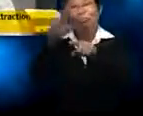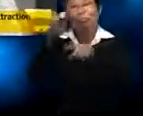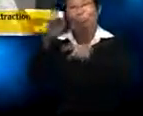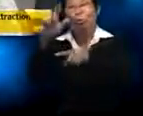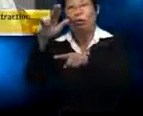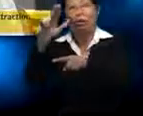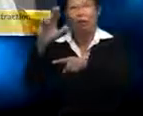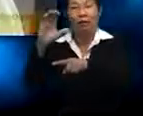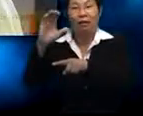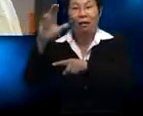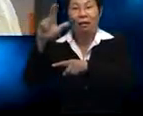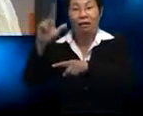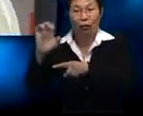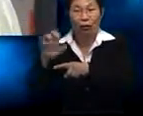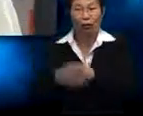whereas